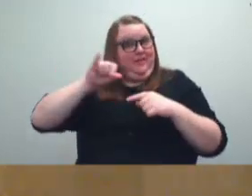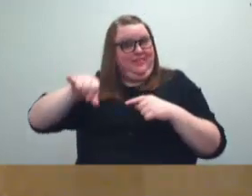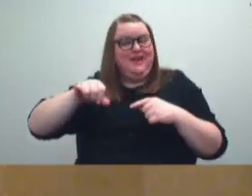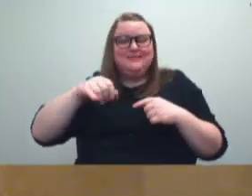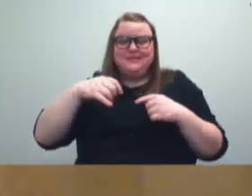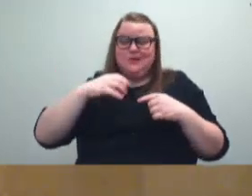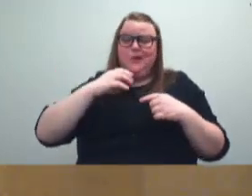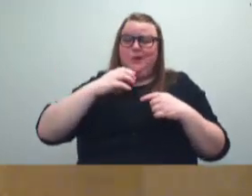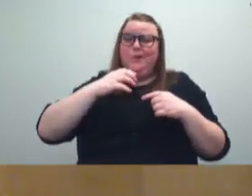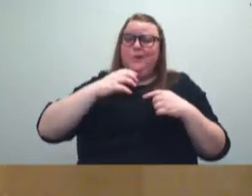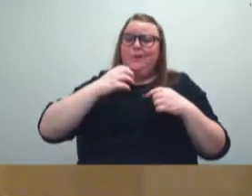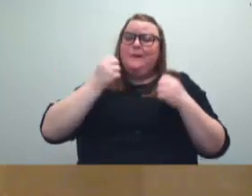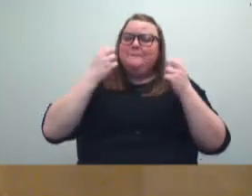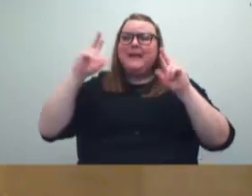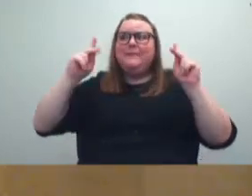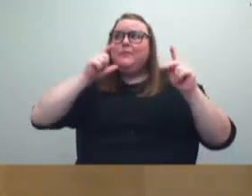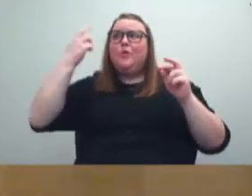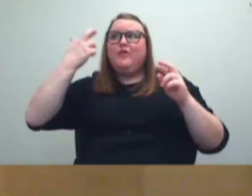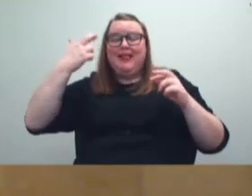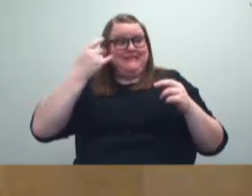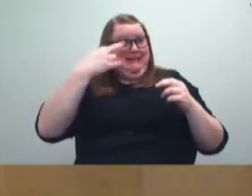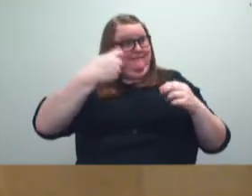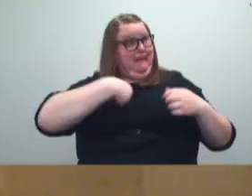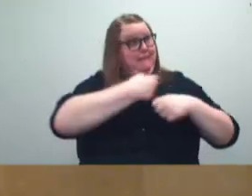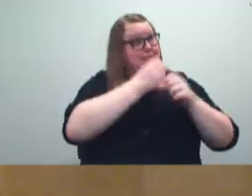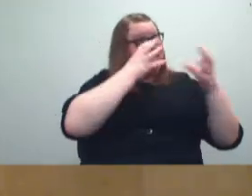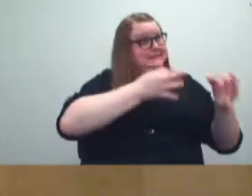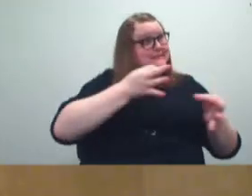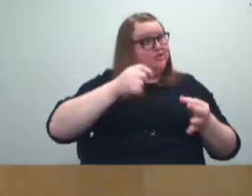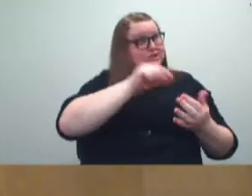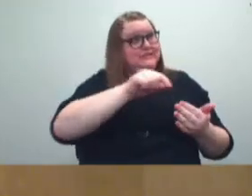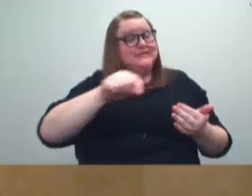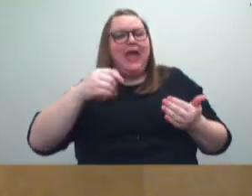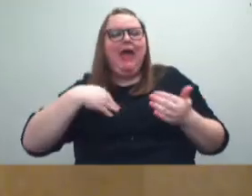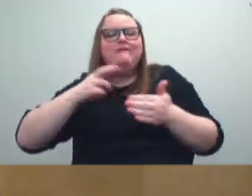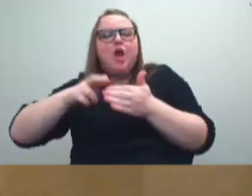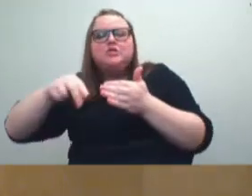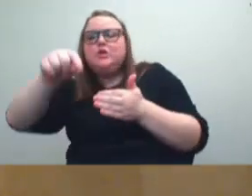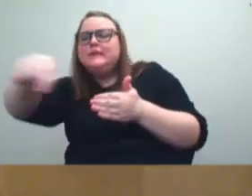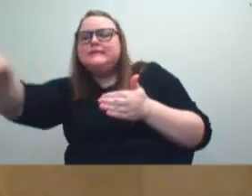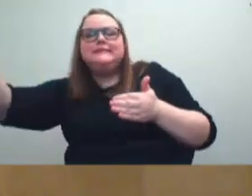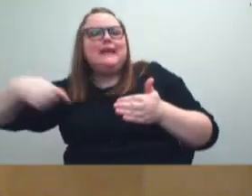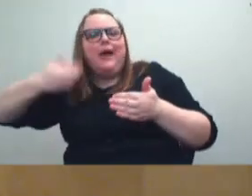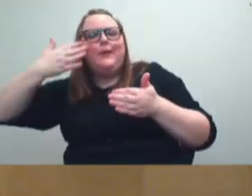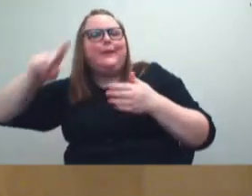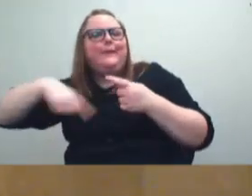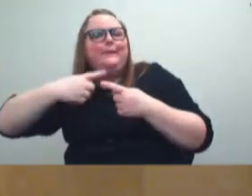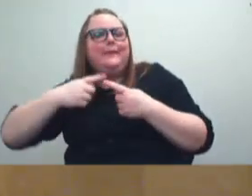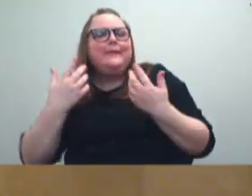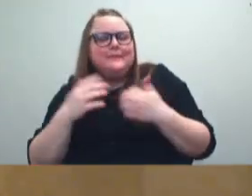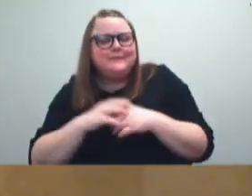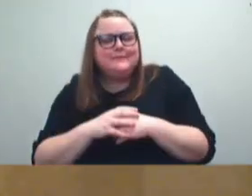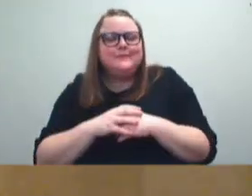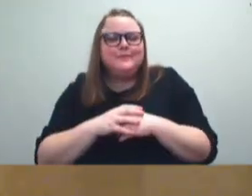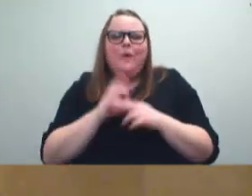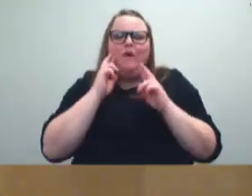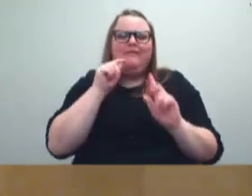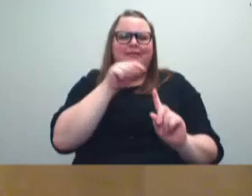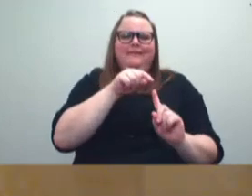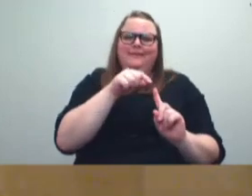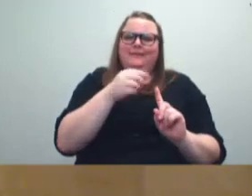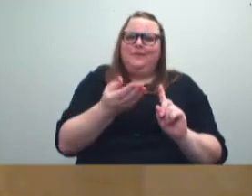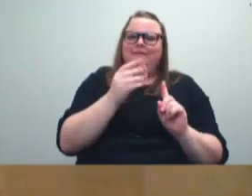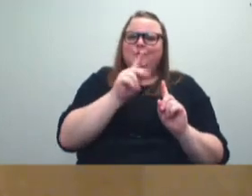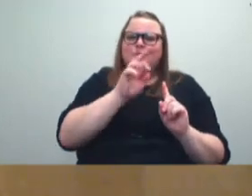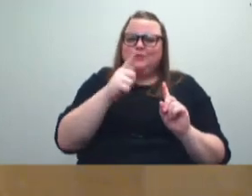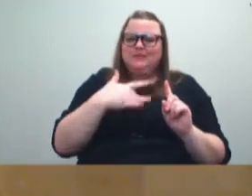their decisions as well. And so we need people to slow down. And hopefully this gives you a tool just to give you a pause to say, hey, what are my unintended consequences?